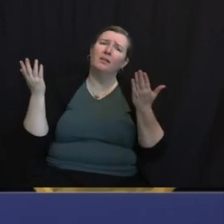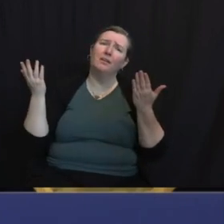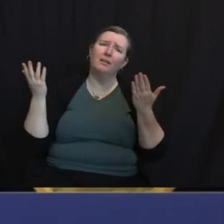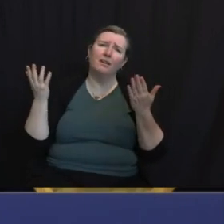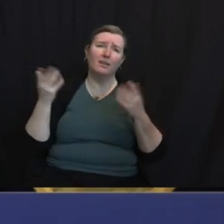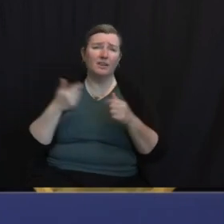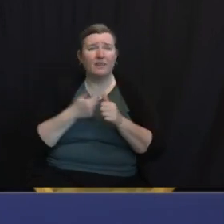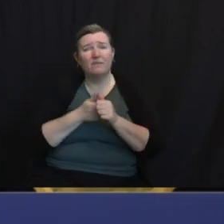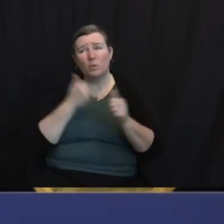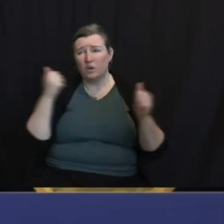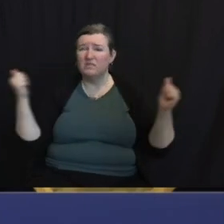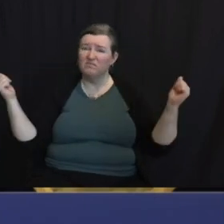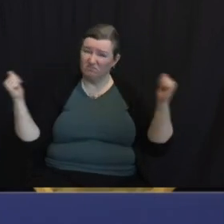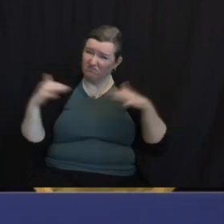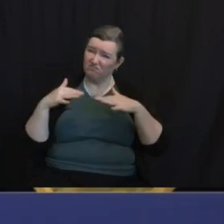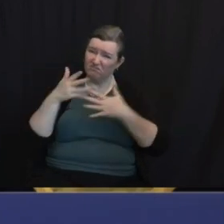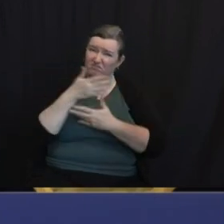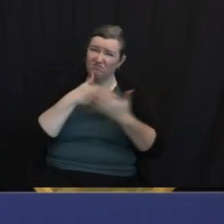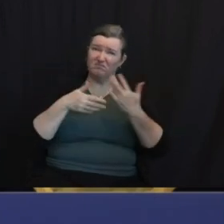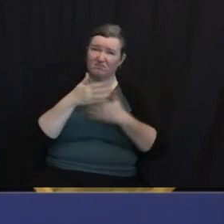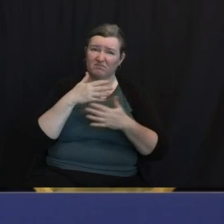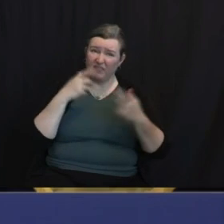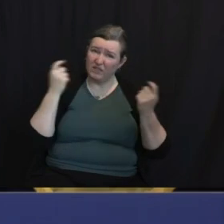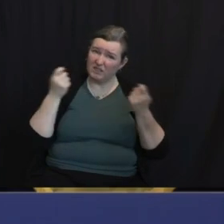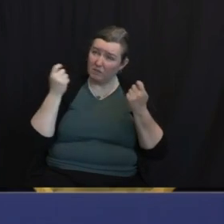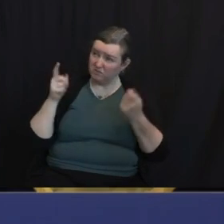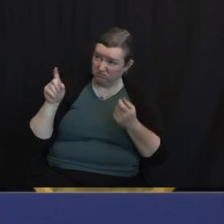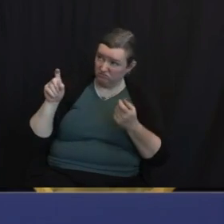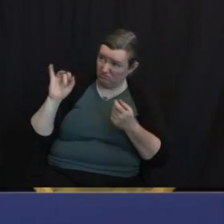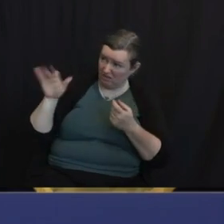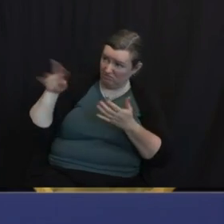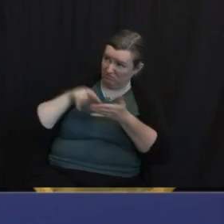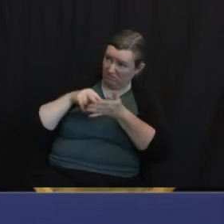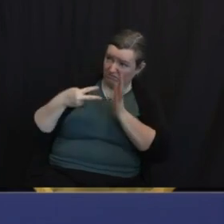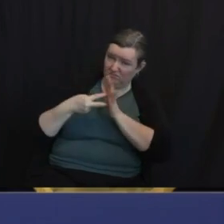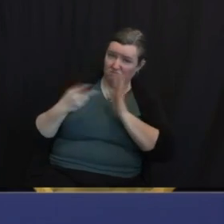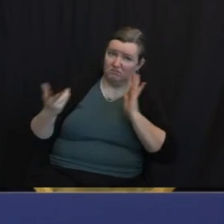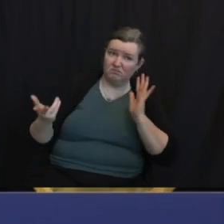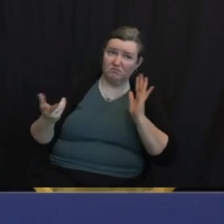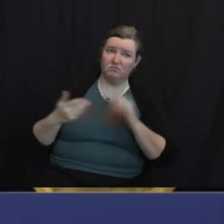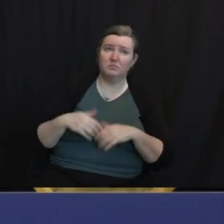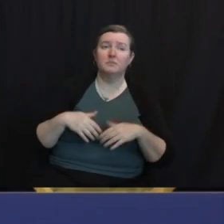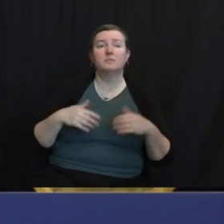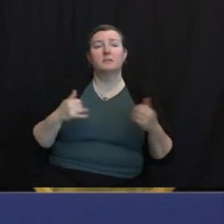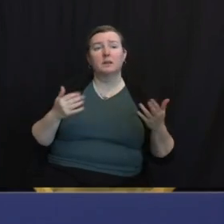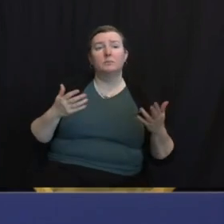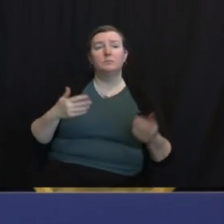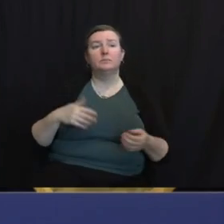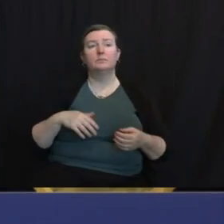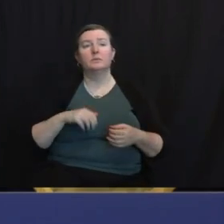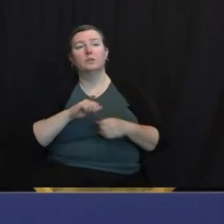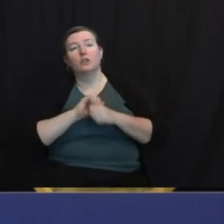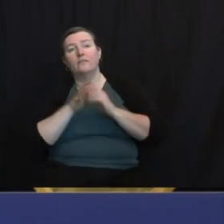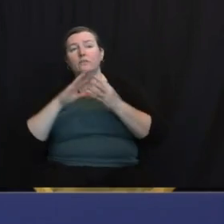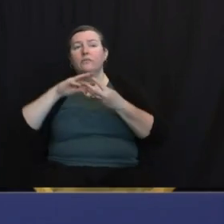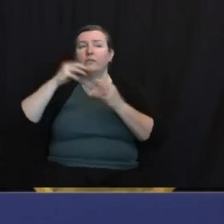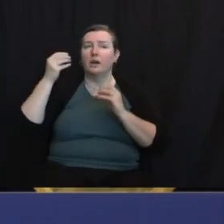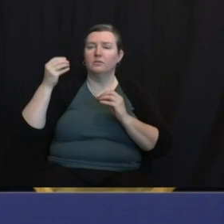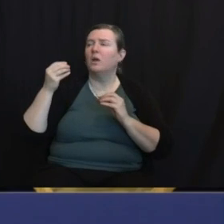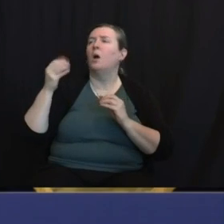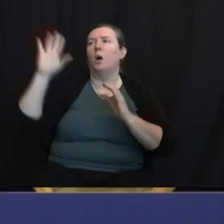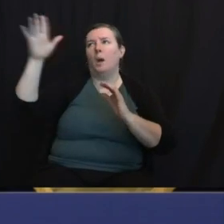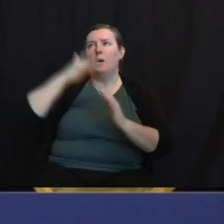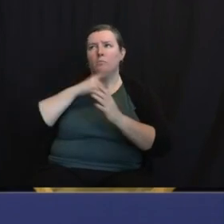might gather in restaurants? With the COVID variant surges. This could be the last one. What do you got? When do we expect the surges